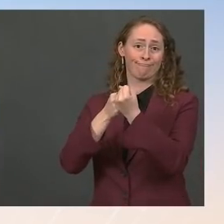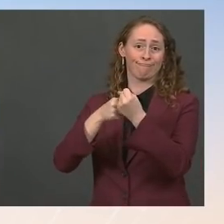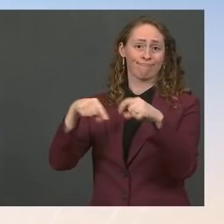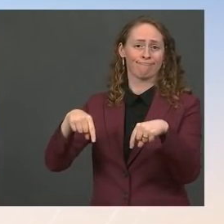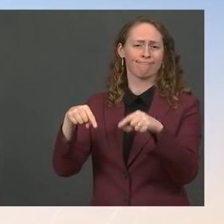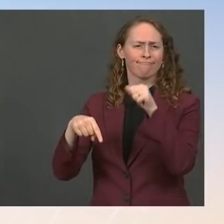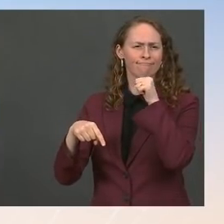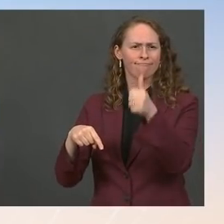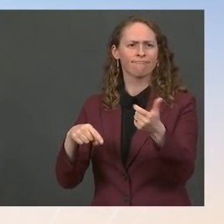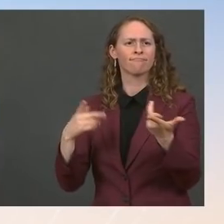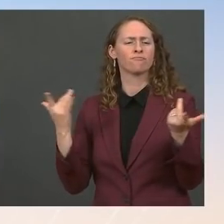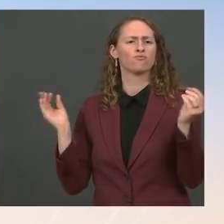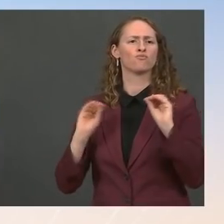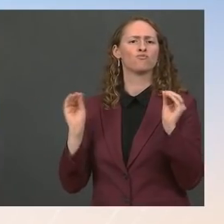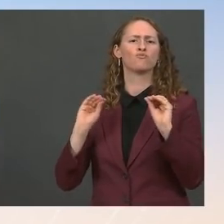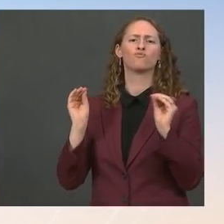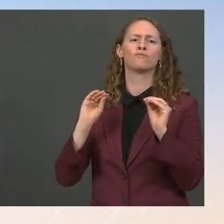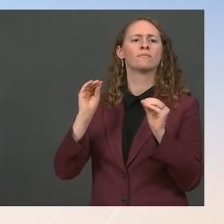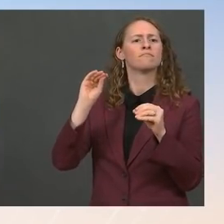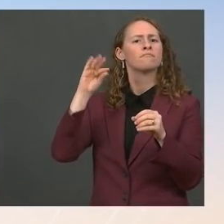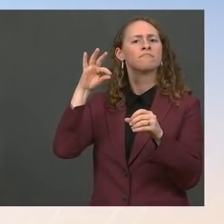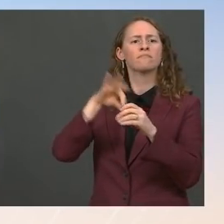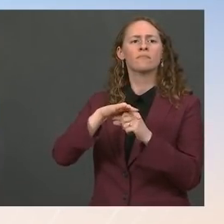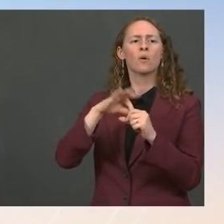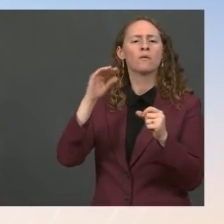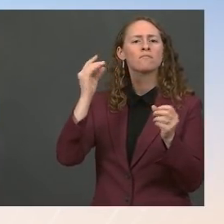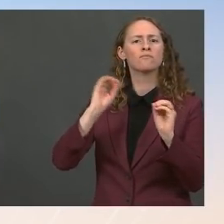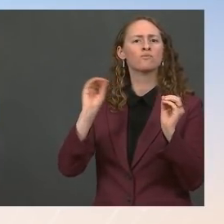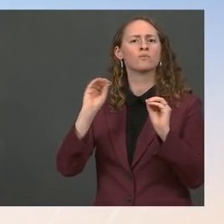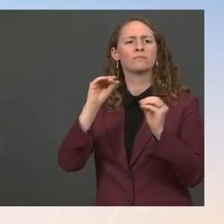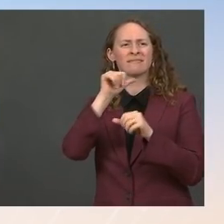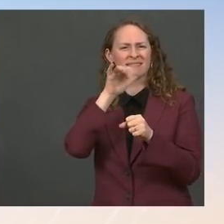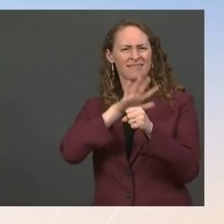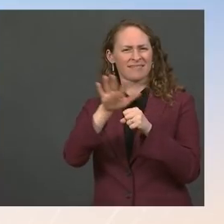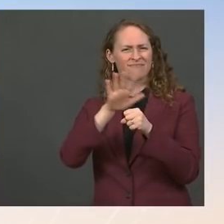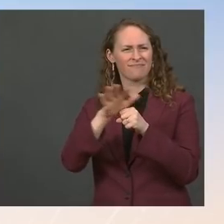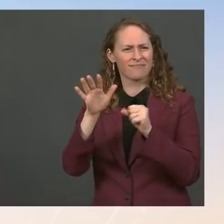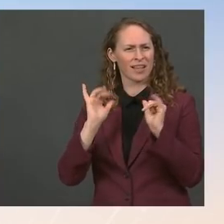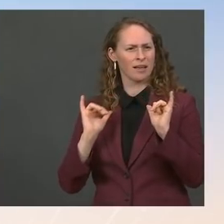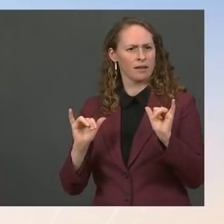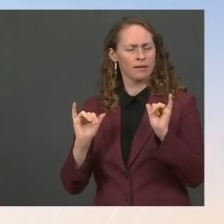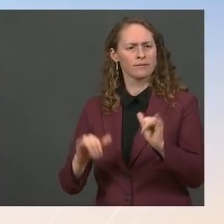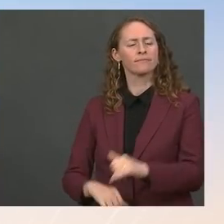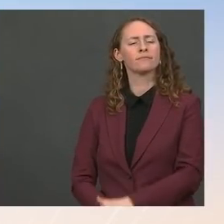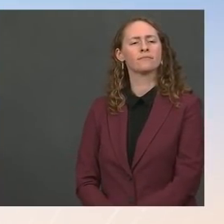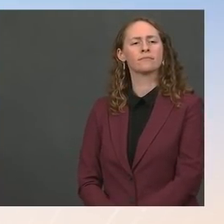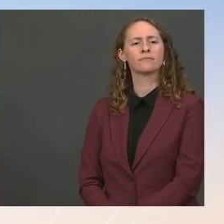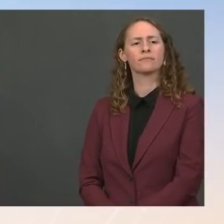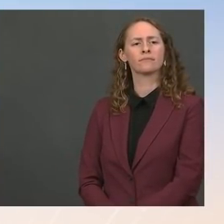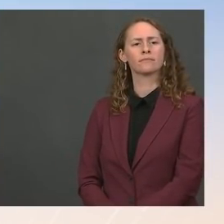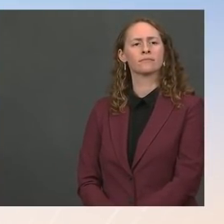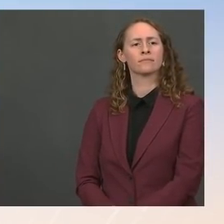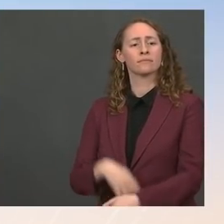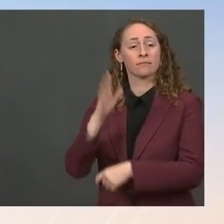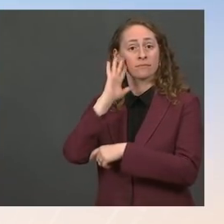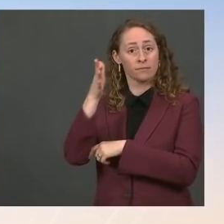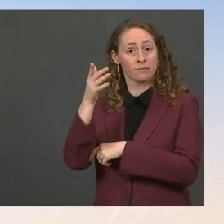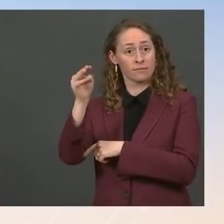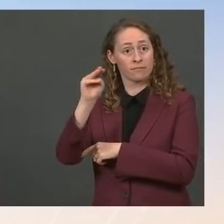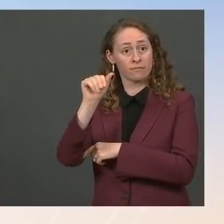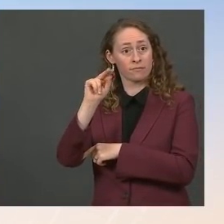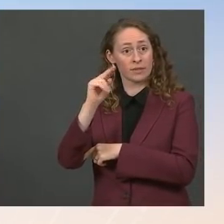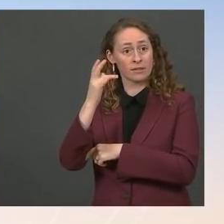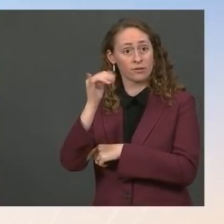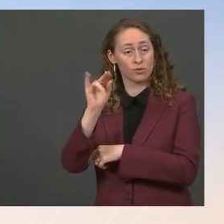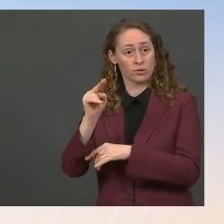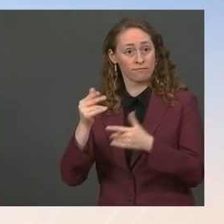the votes in the states or in Congress. And unless Joe Manchin agrees to a carve-out for the filibuster, how far along are you on figuring